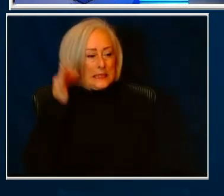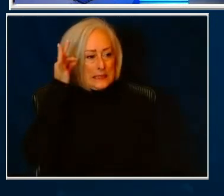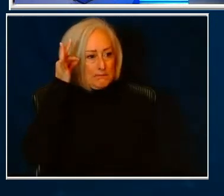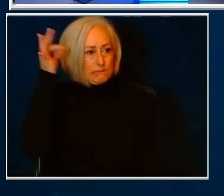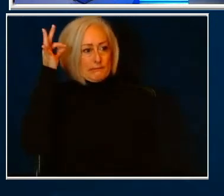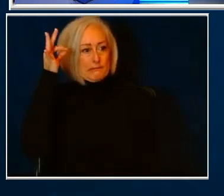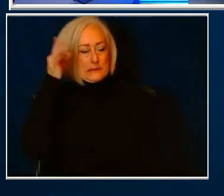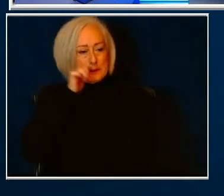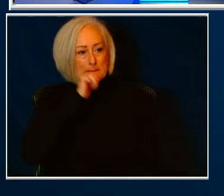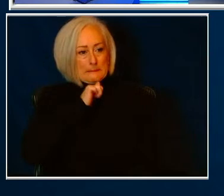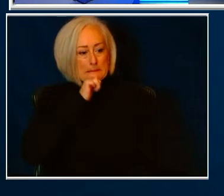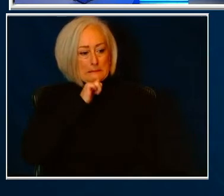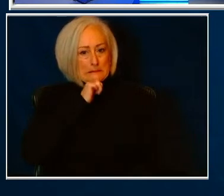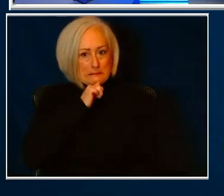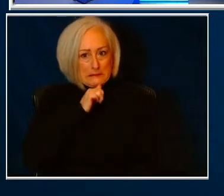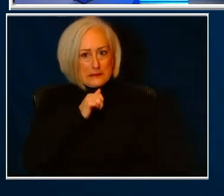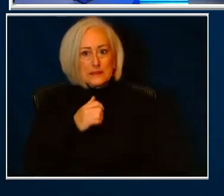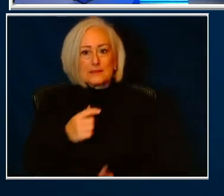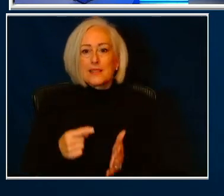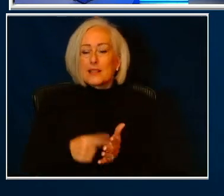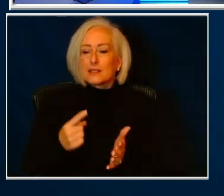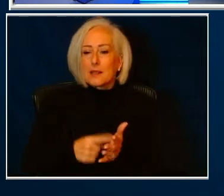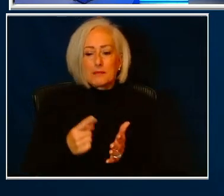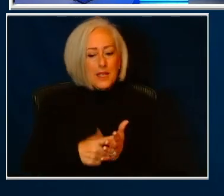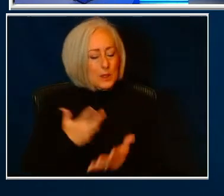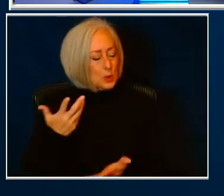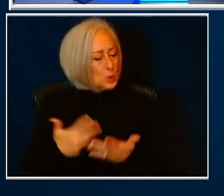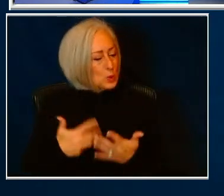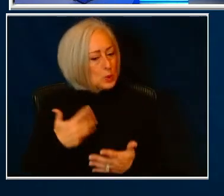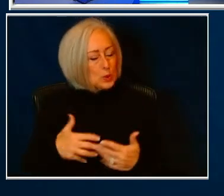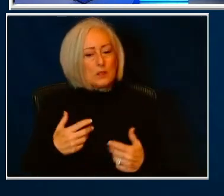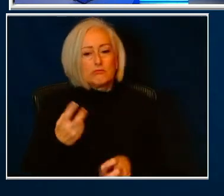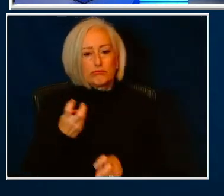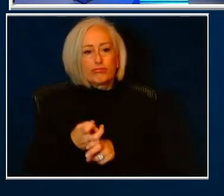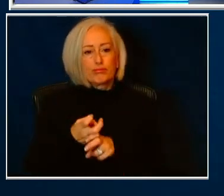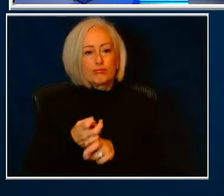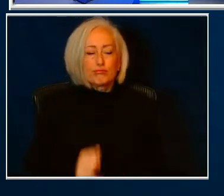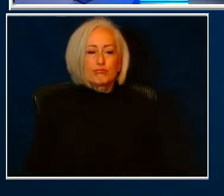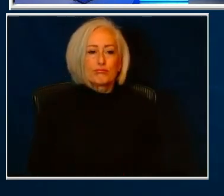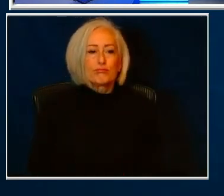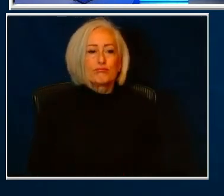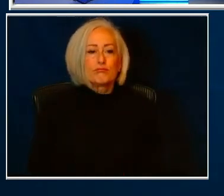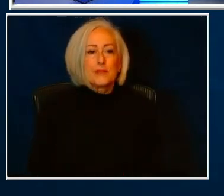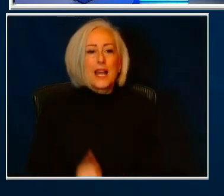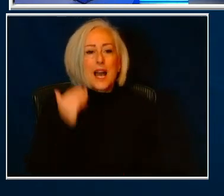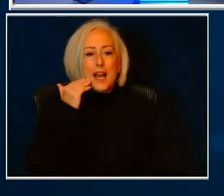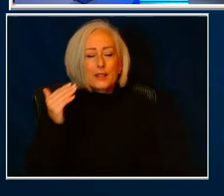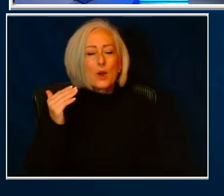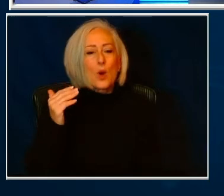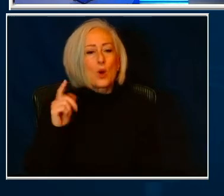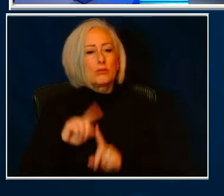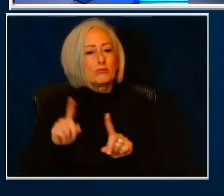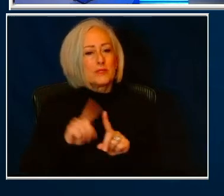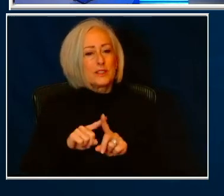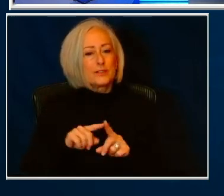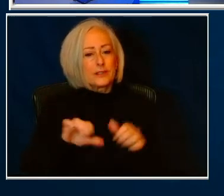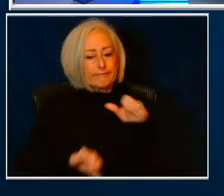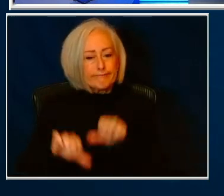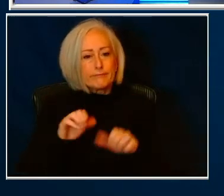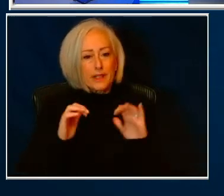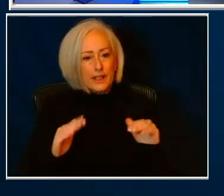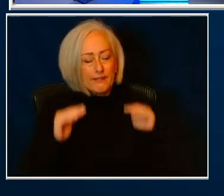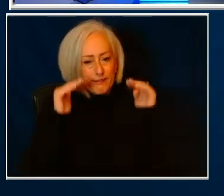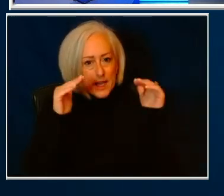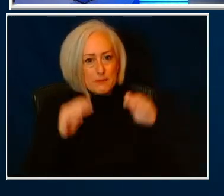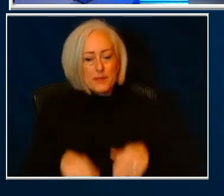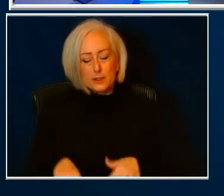thread. Yeah, you're like white knuckling it some days, yeah. Well, I know advancements in treatment and Alzheimer's, the research that goes